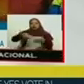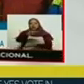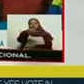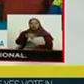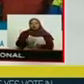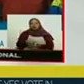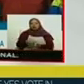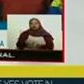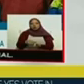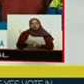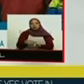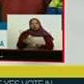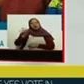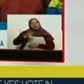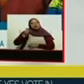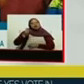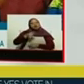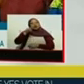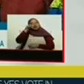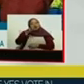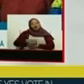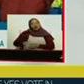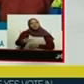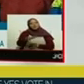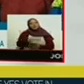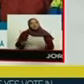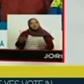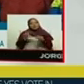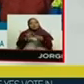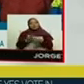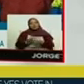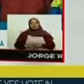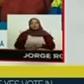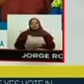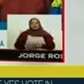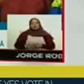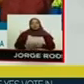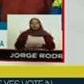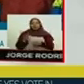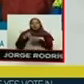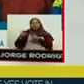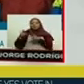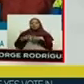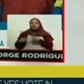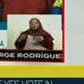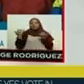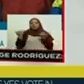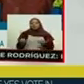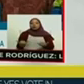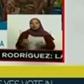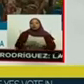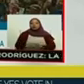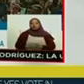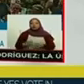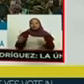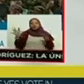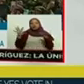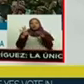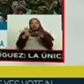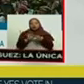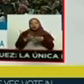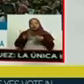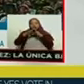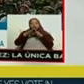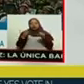points are. And Venezuela has been one of their biggest weak points. That's why in 2015, ExxonMobile, trying